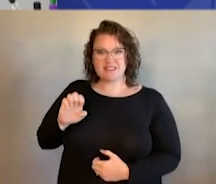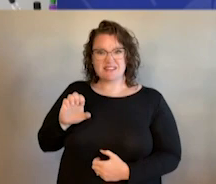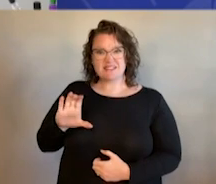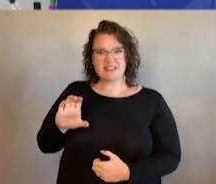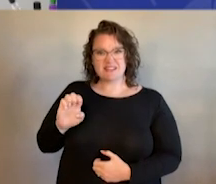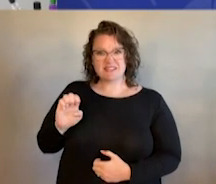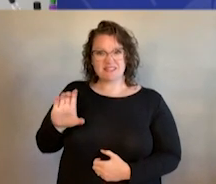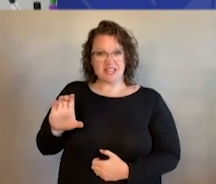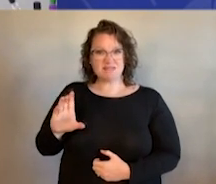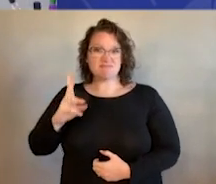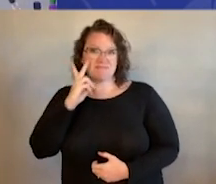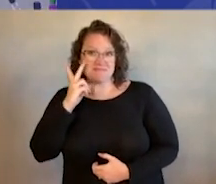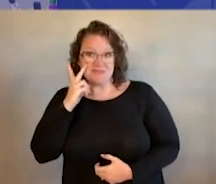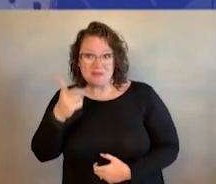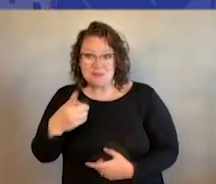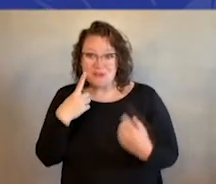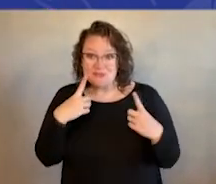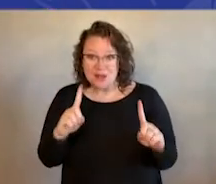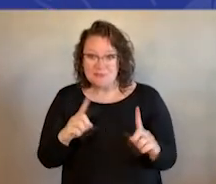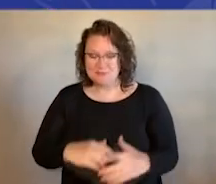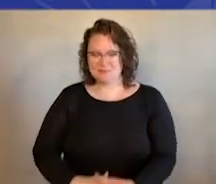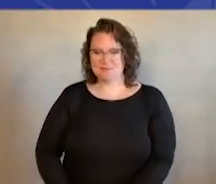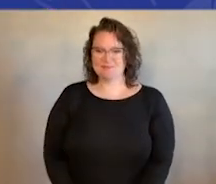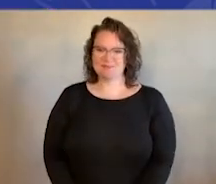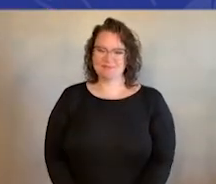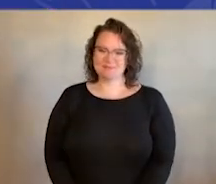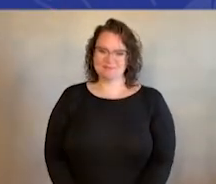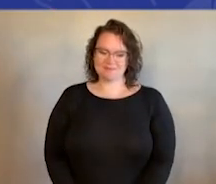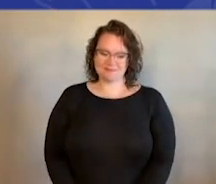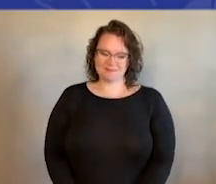@PCSECEC and let us see the magic.